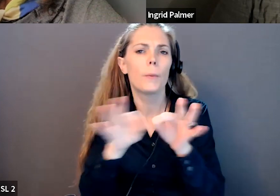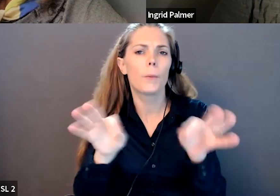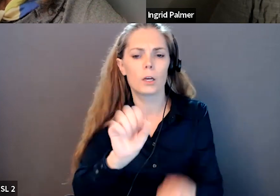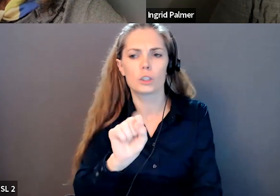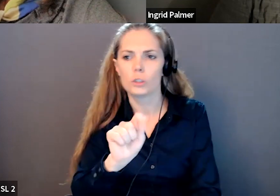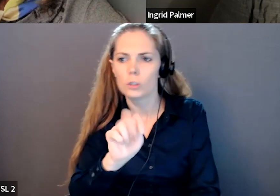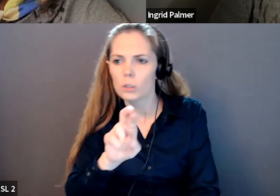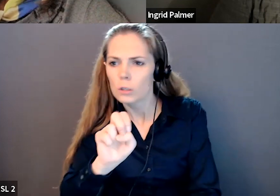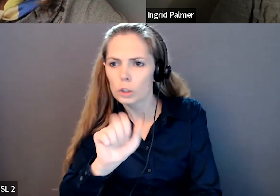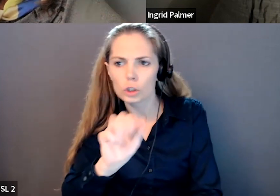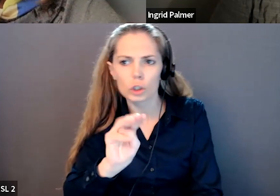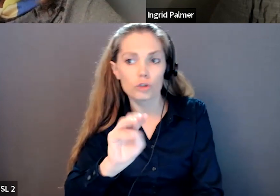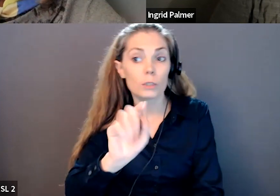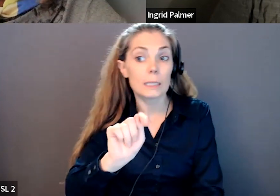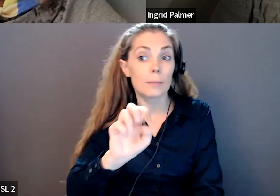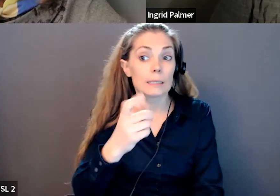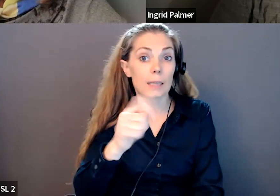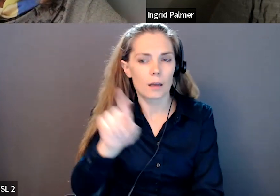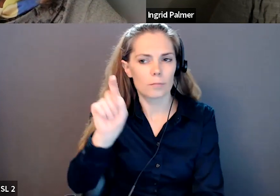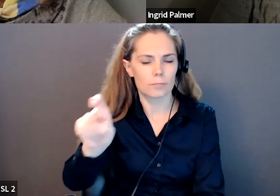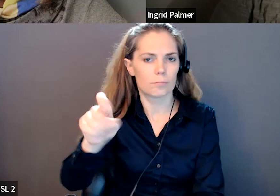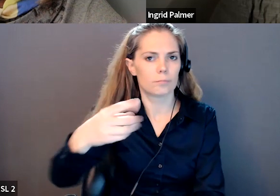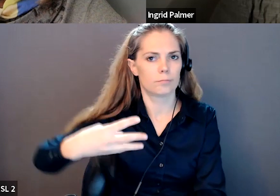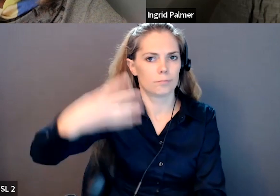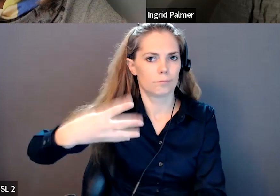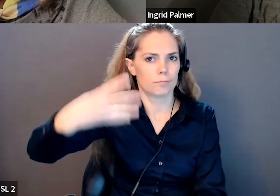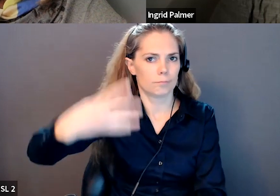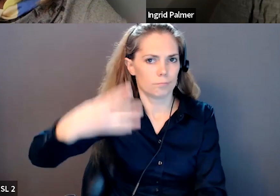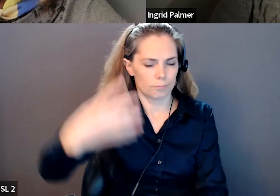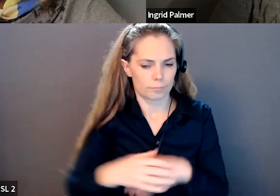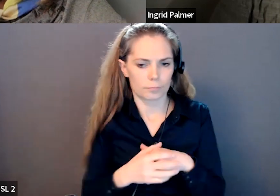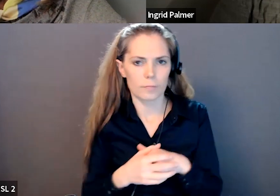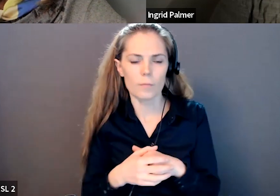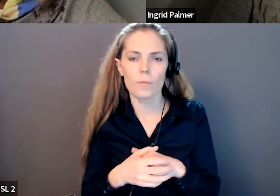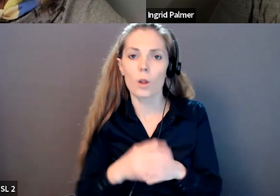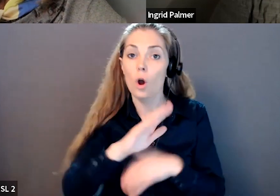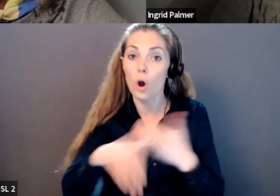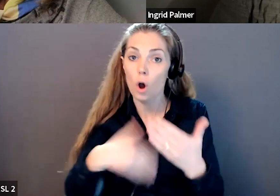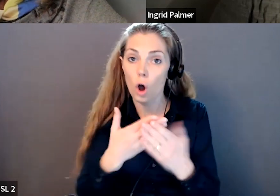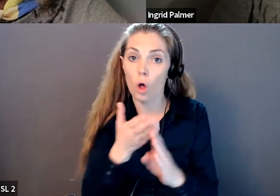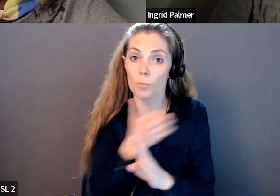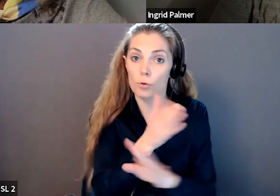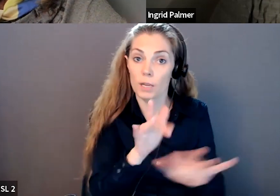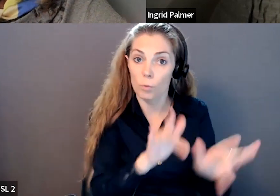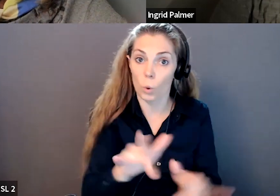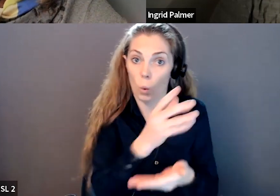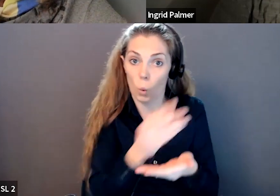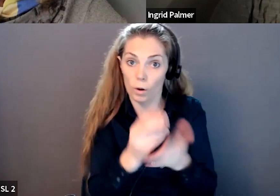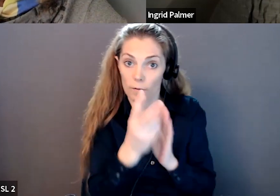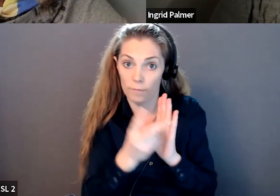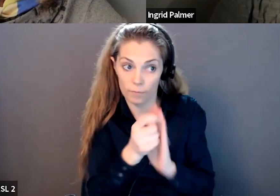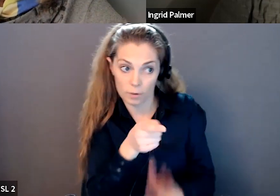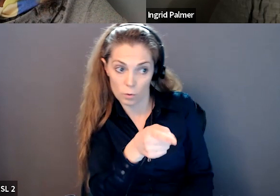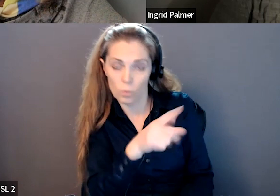outside of the Zoom platform. All pre-recorded presentations include captions for accessibility.